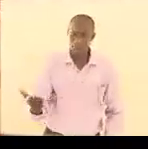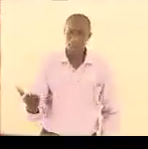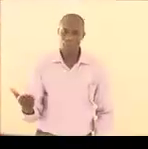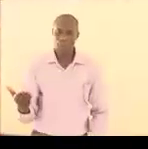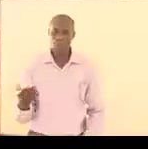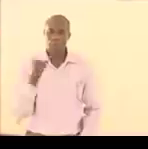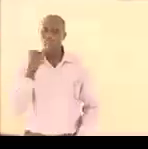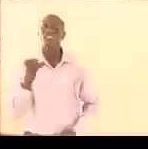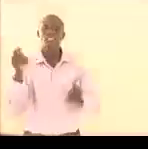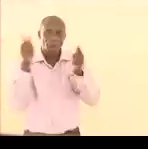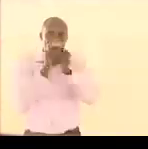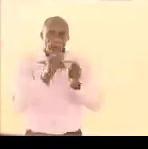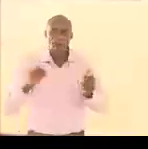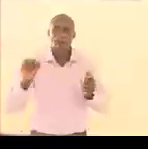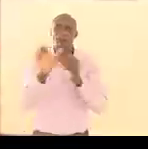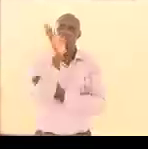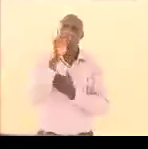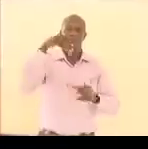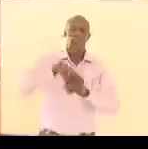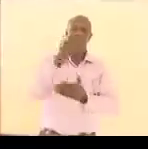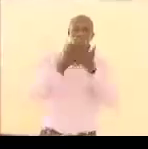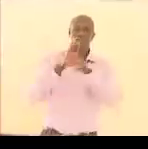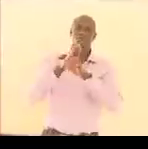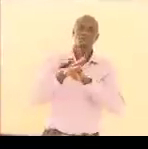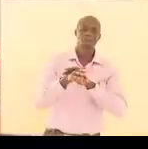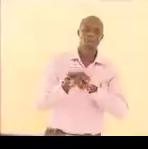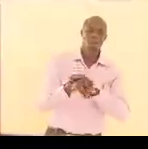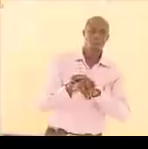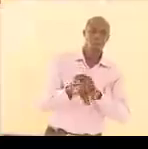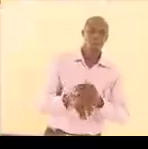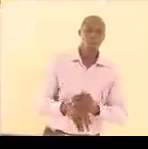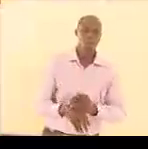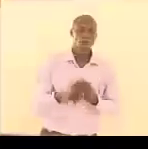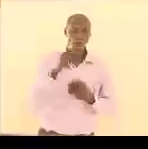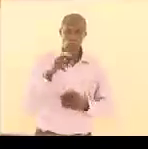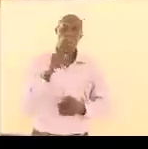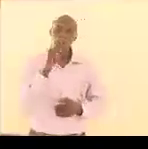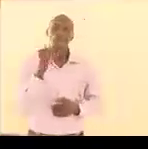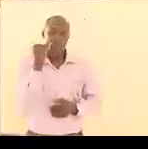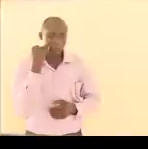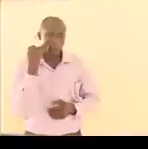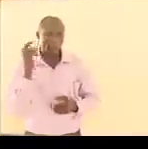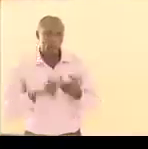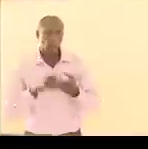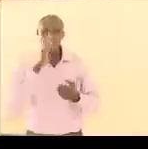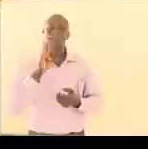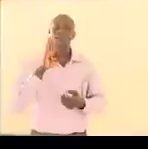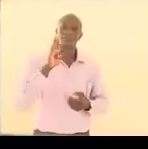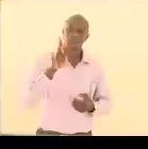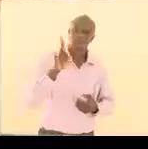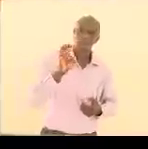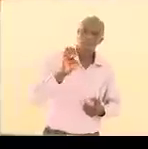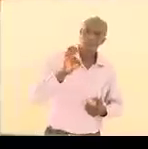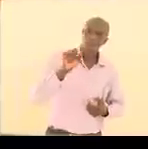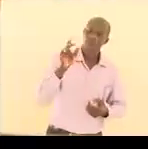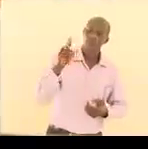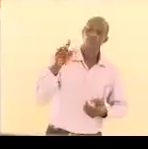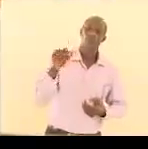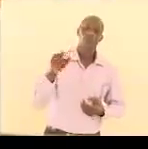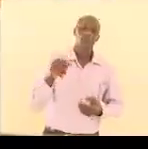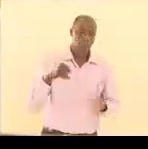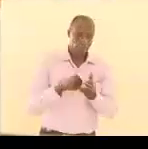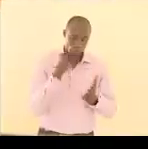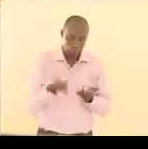supposed to be desperate about is meeting God in heaven. That's right. No Christian is supposed to be desperate, because when you are desperate, that is